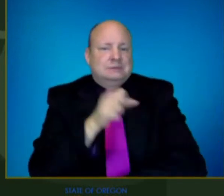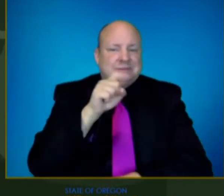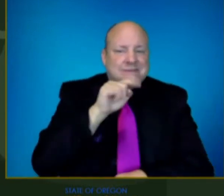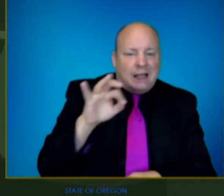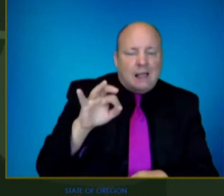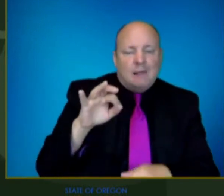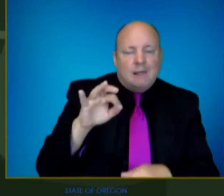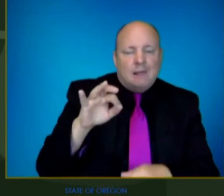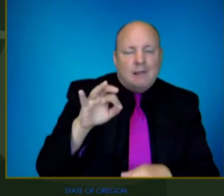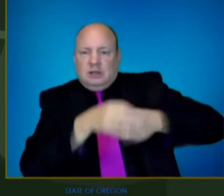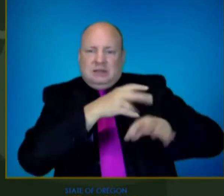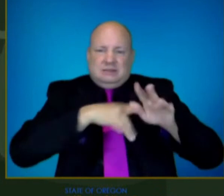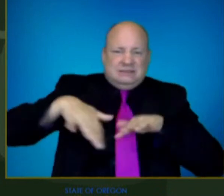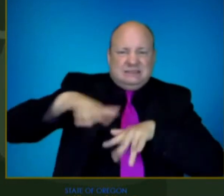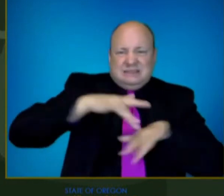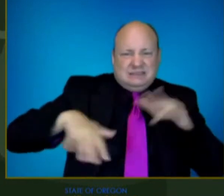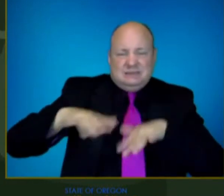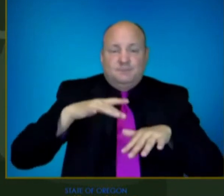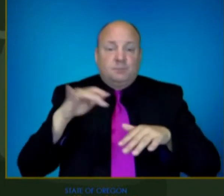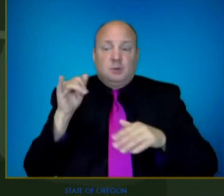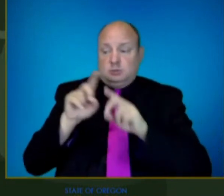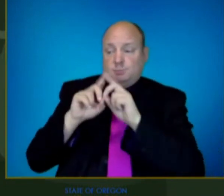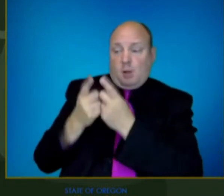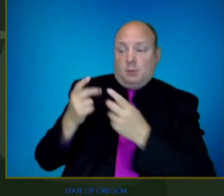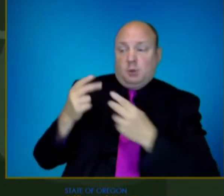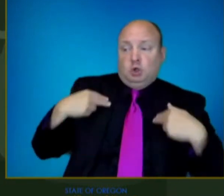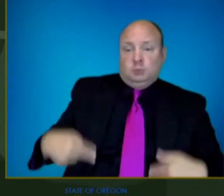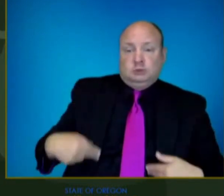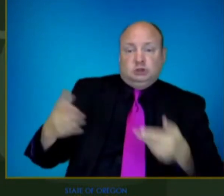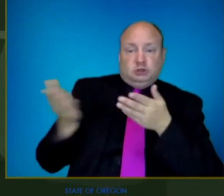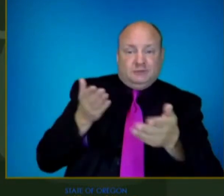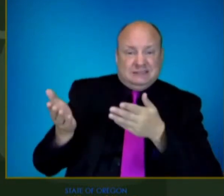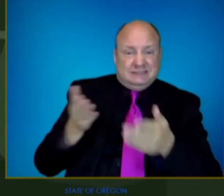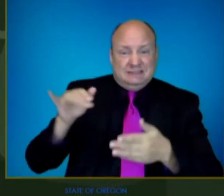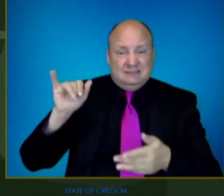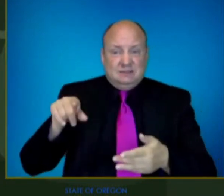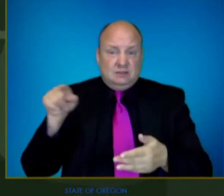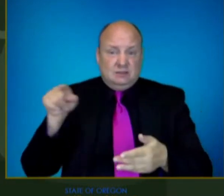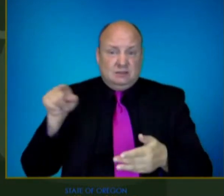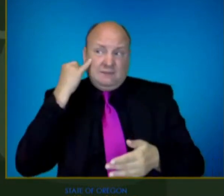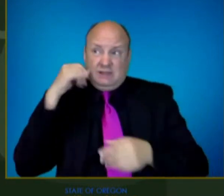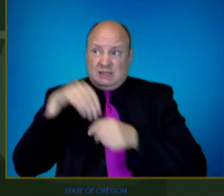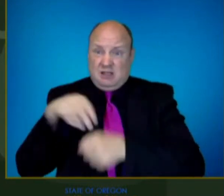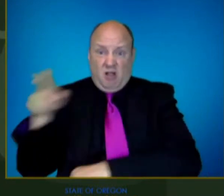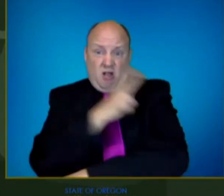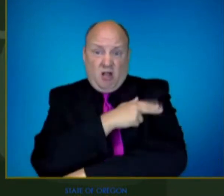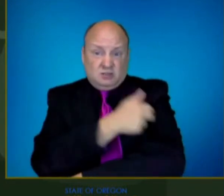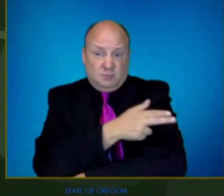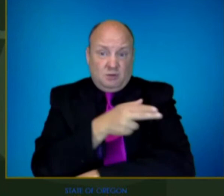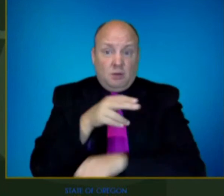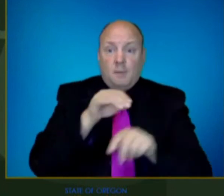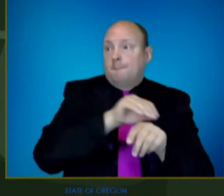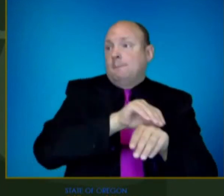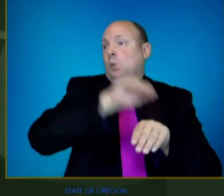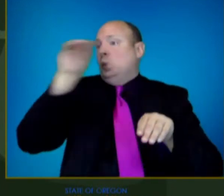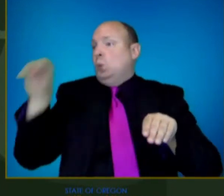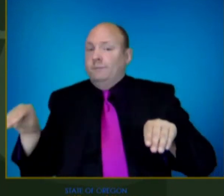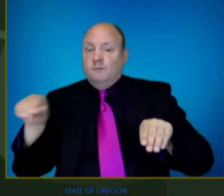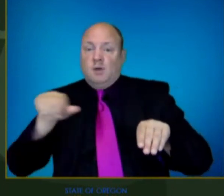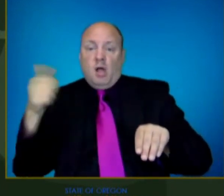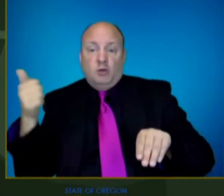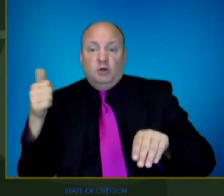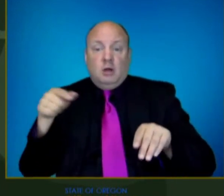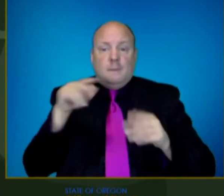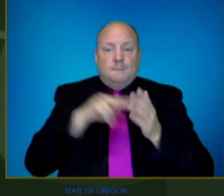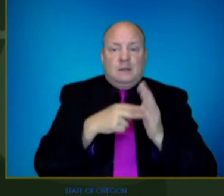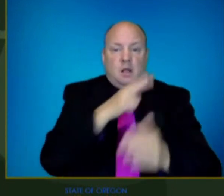care facilities to move people who can be placed into community-based care facilities to free up scarce hospital beds. We're helping